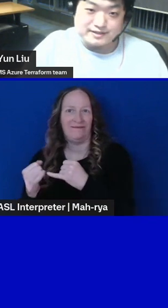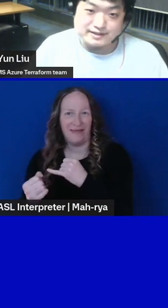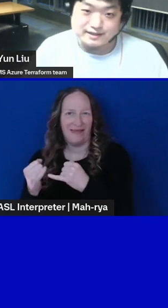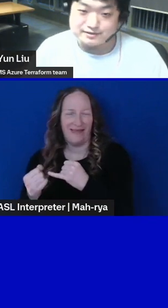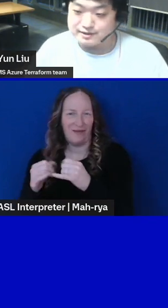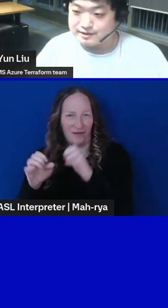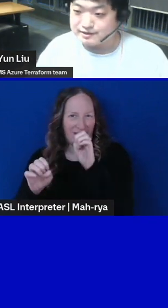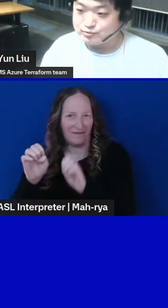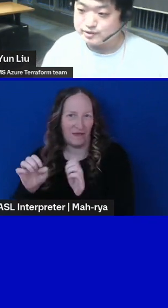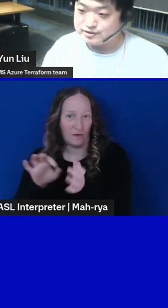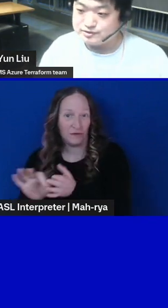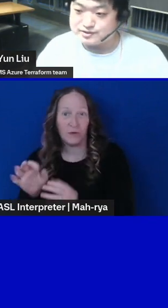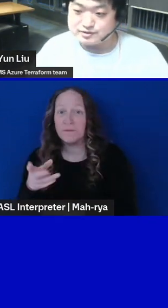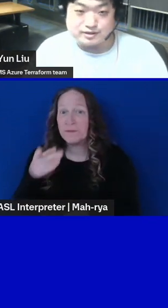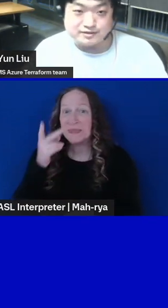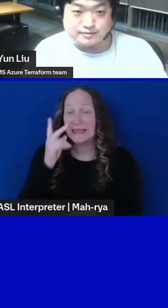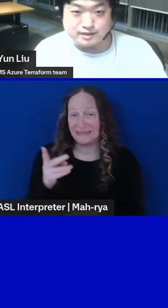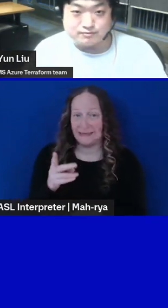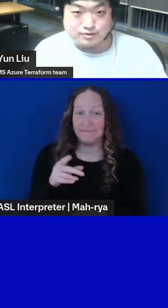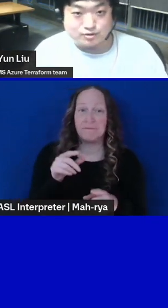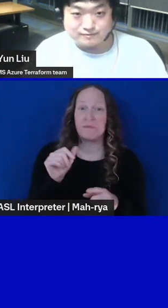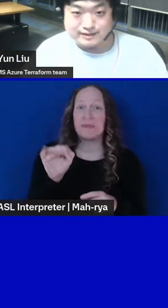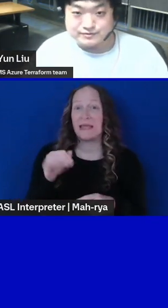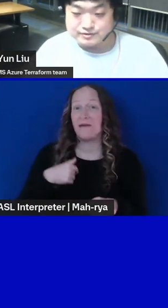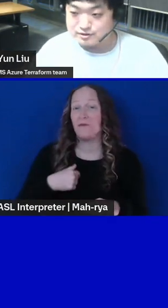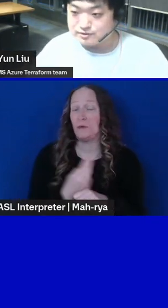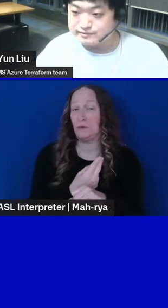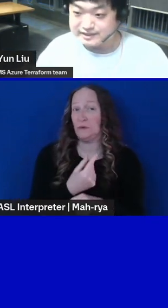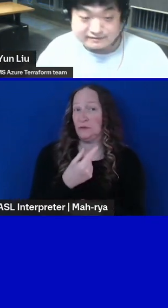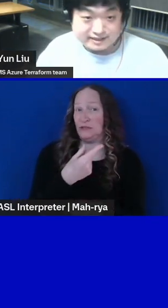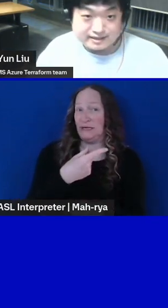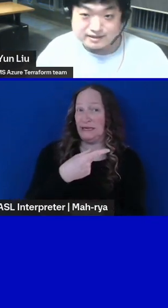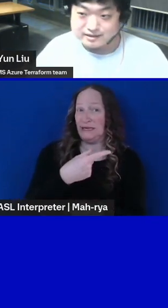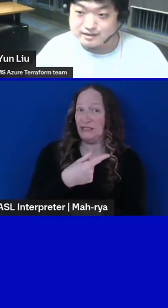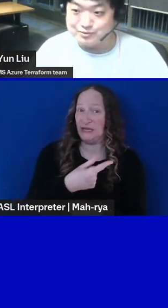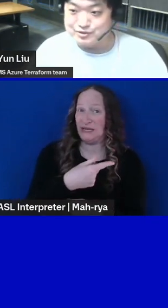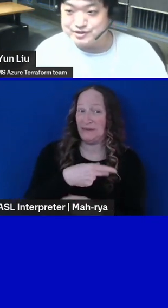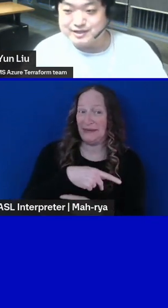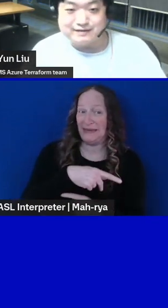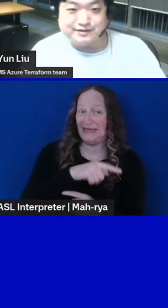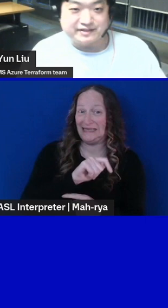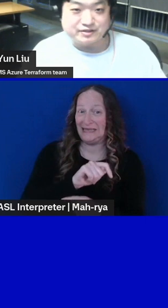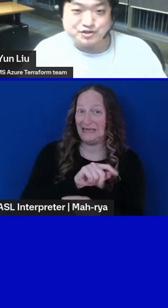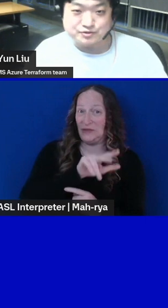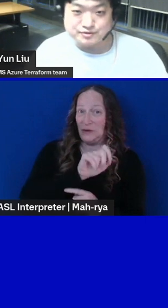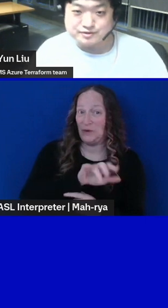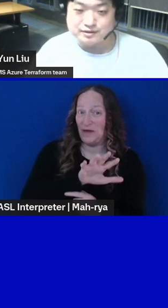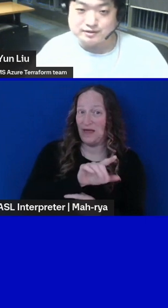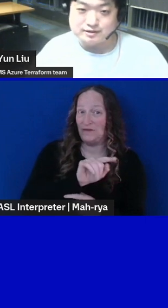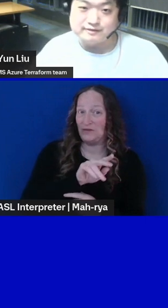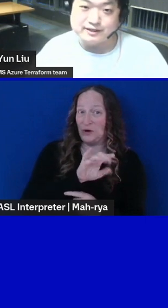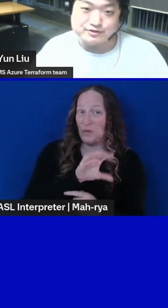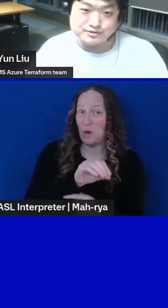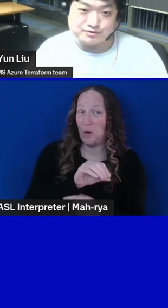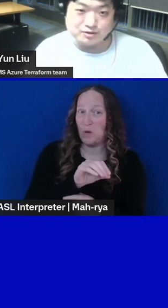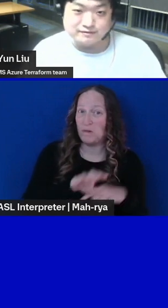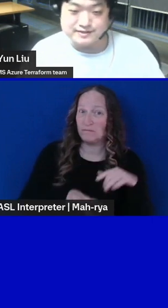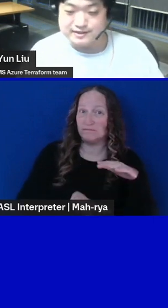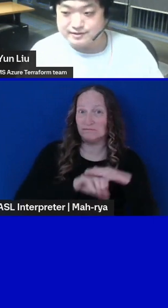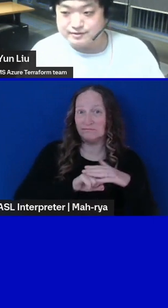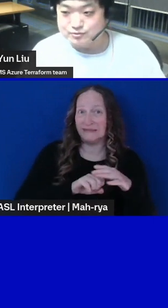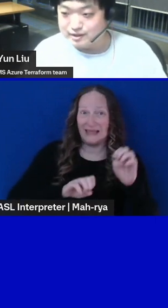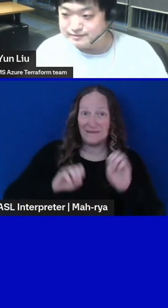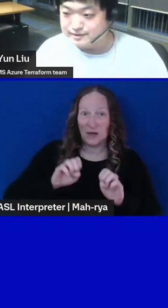You can see that if we use GPT 3.5 Turbo natively, it will just have an evaluation score